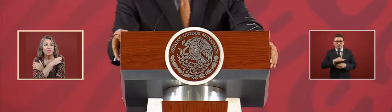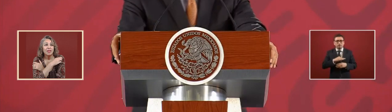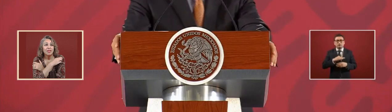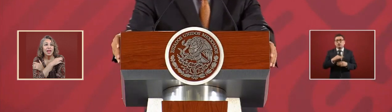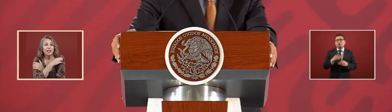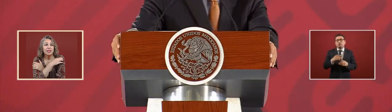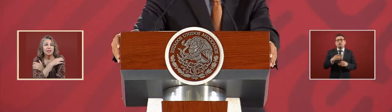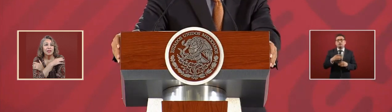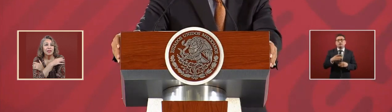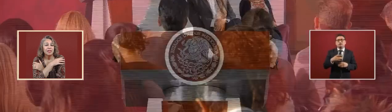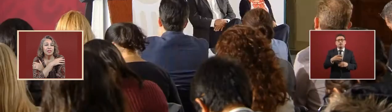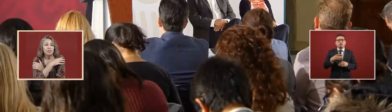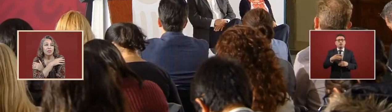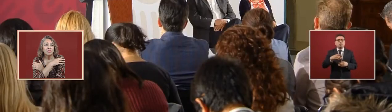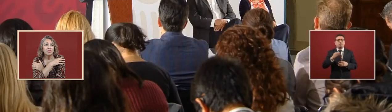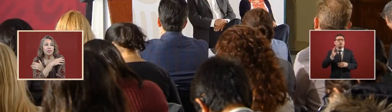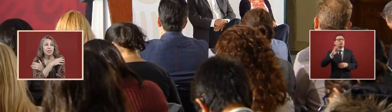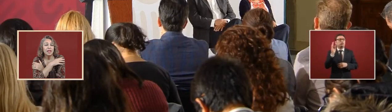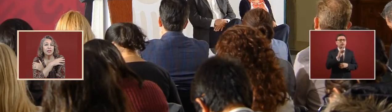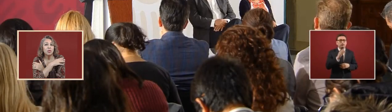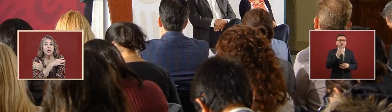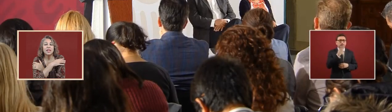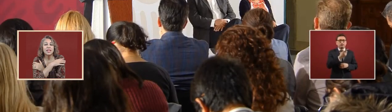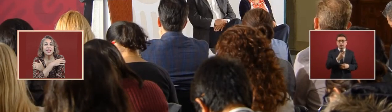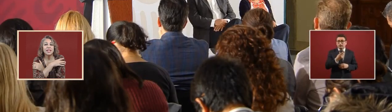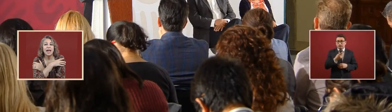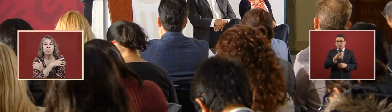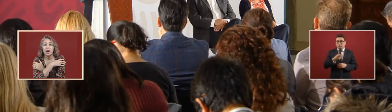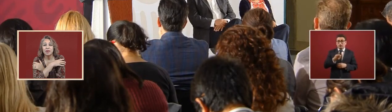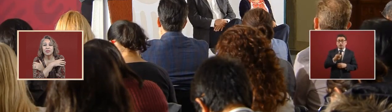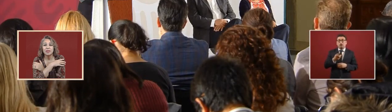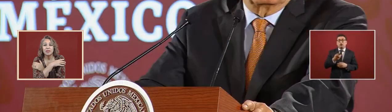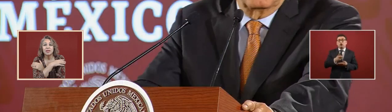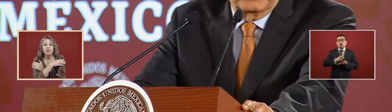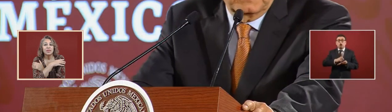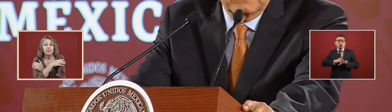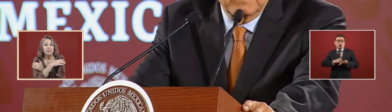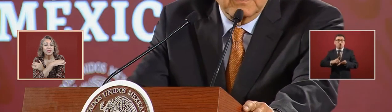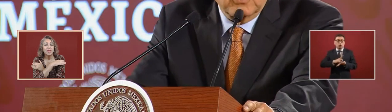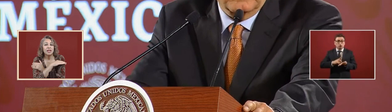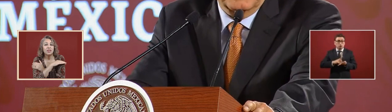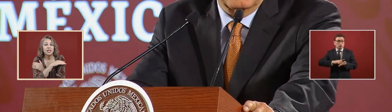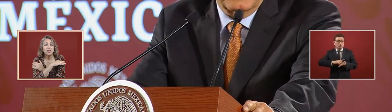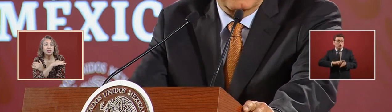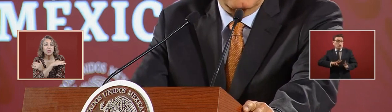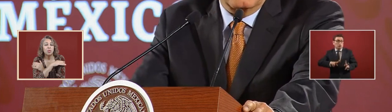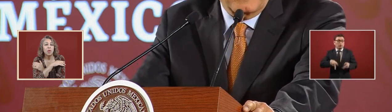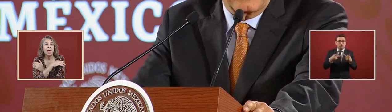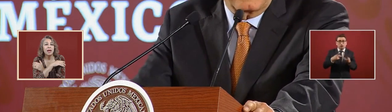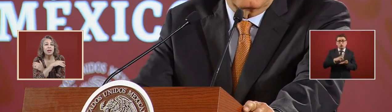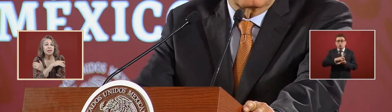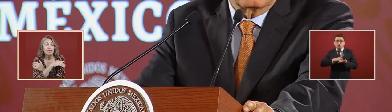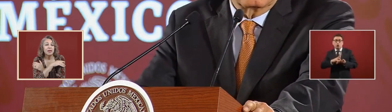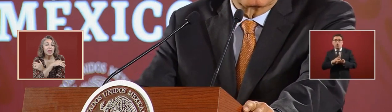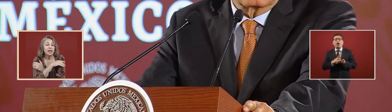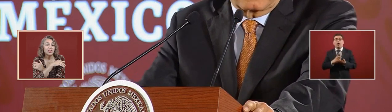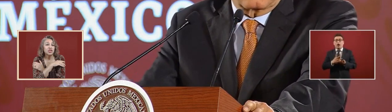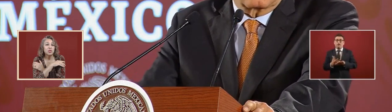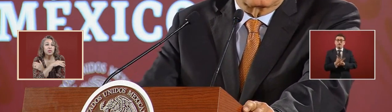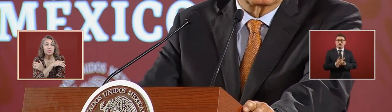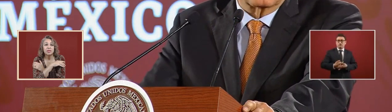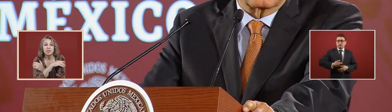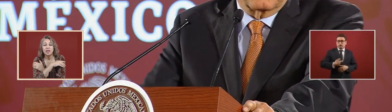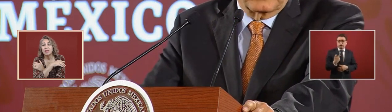que that, toma ese camino, that the one that takes that route, muy bien, that dresses marca, real well, las, and